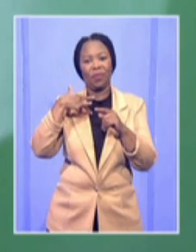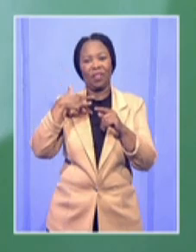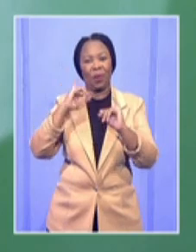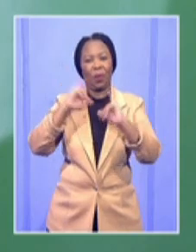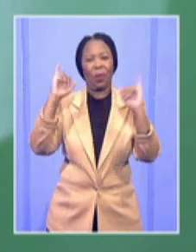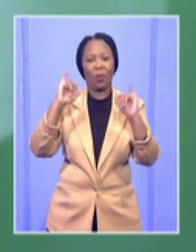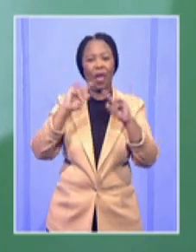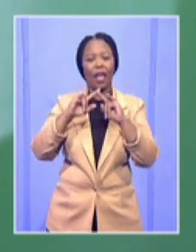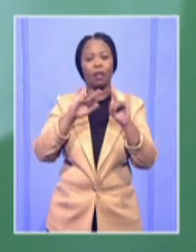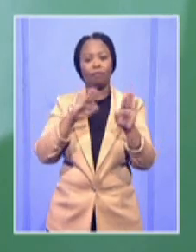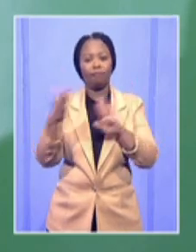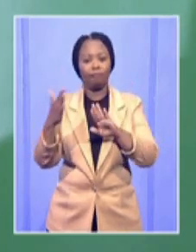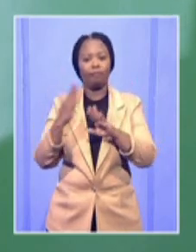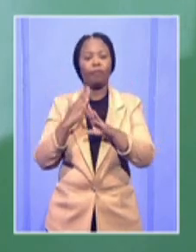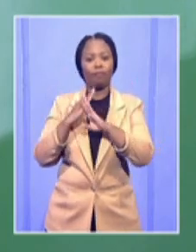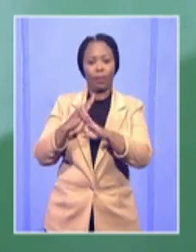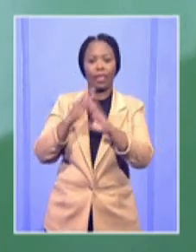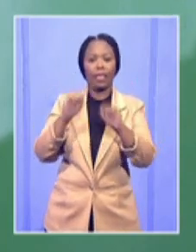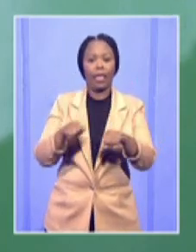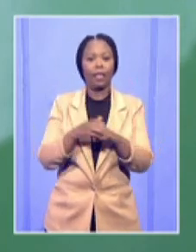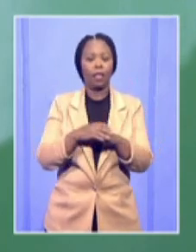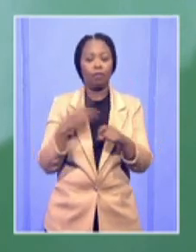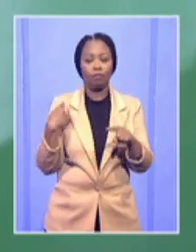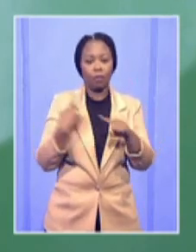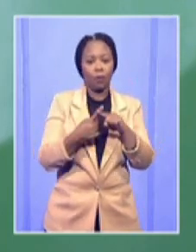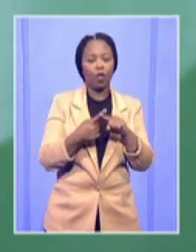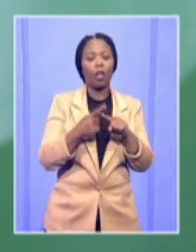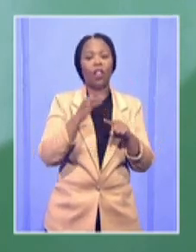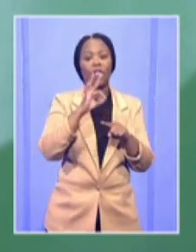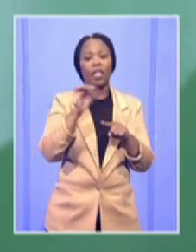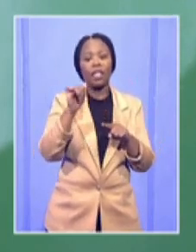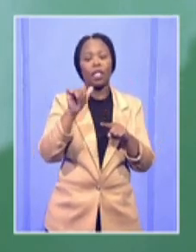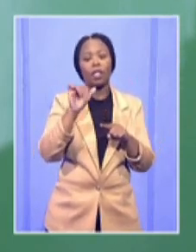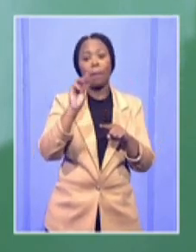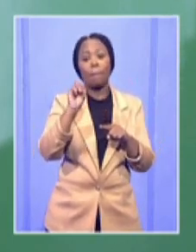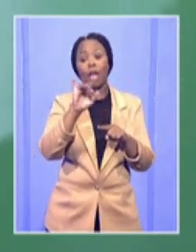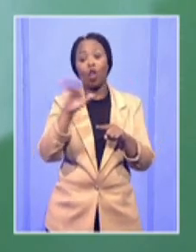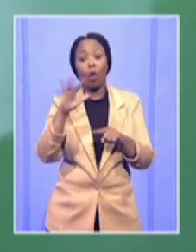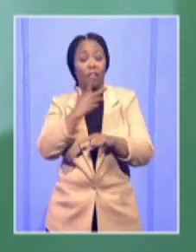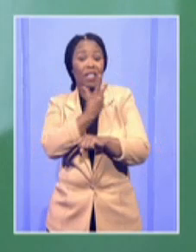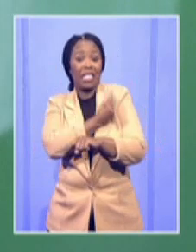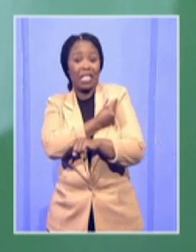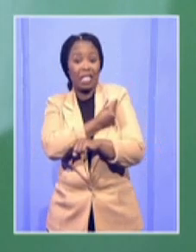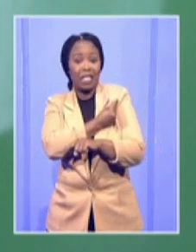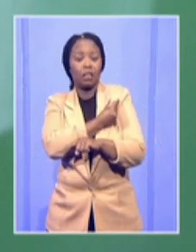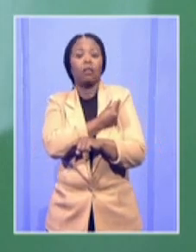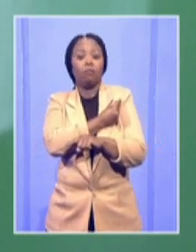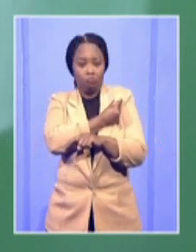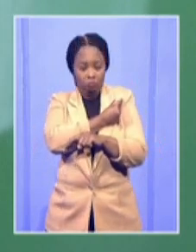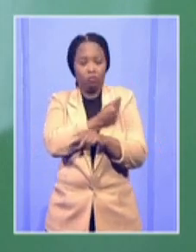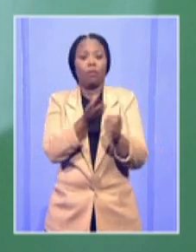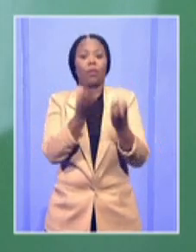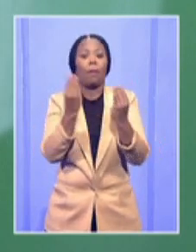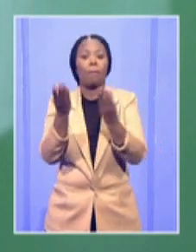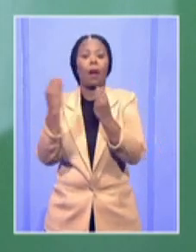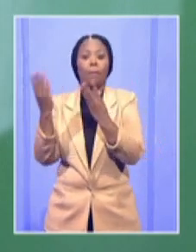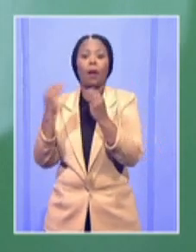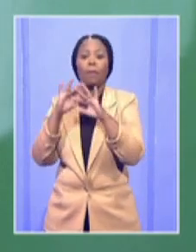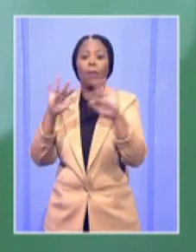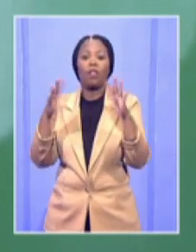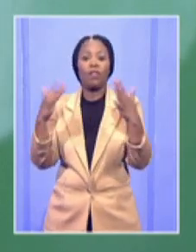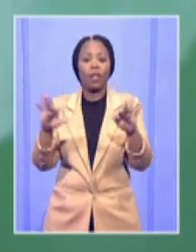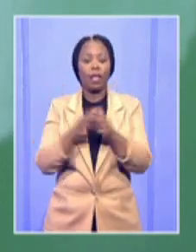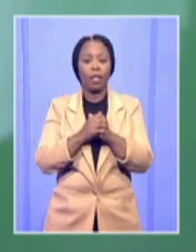date in South Africa, about 36.8 million COVID-19 vaccines have been administered, with